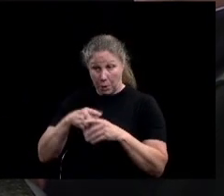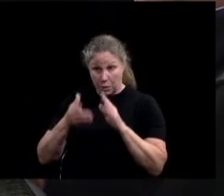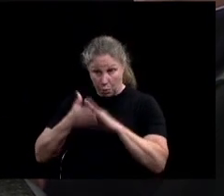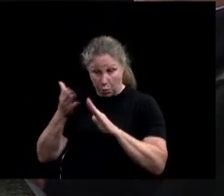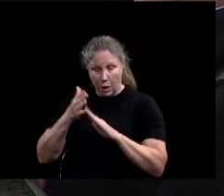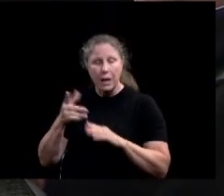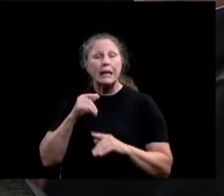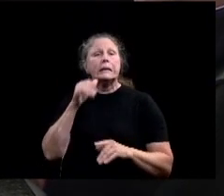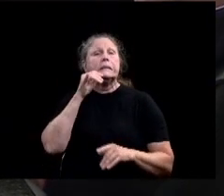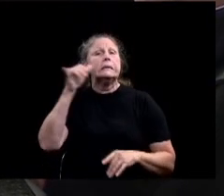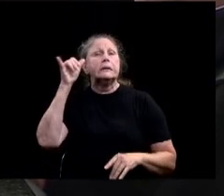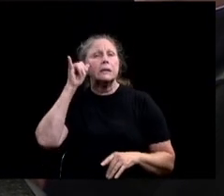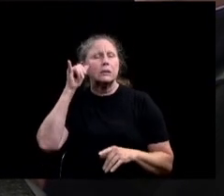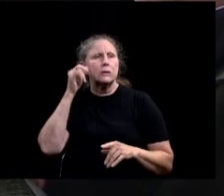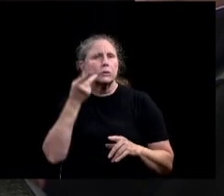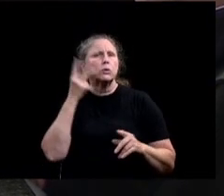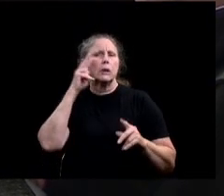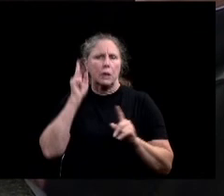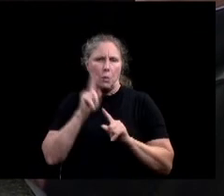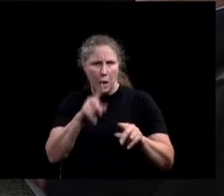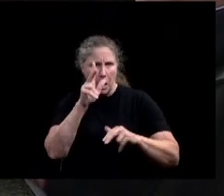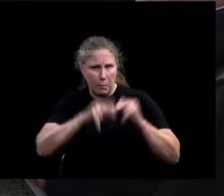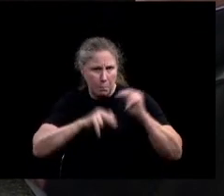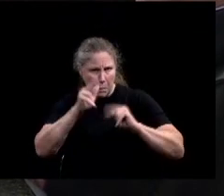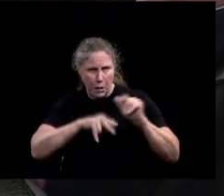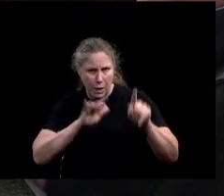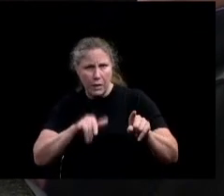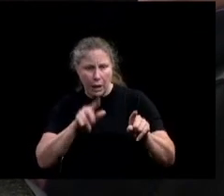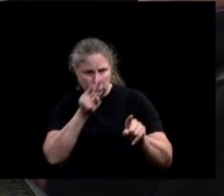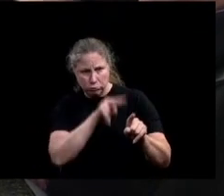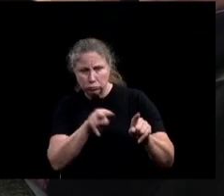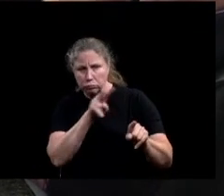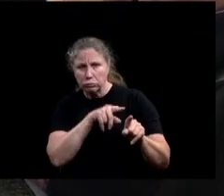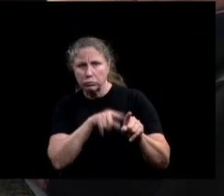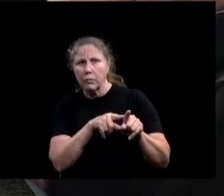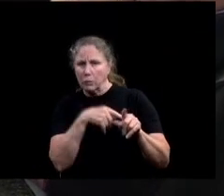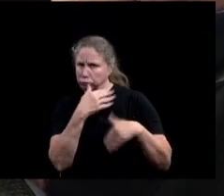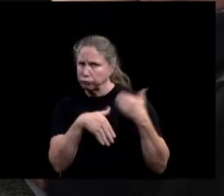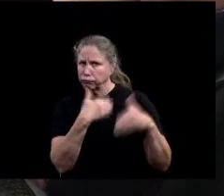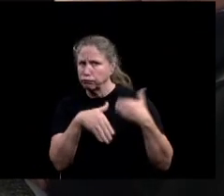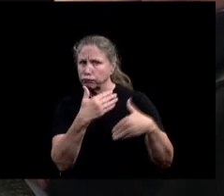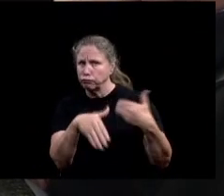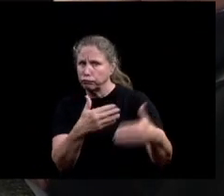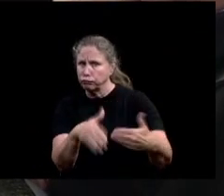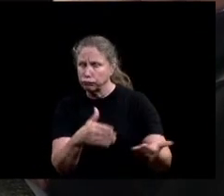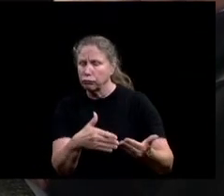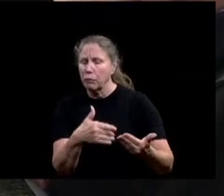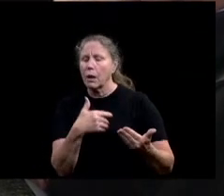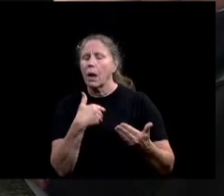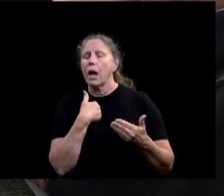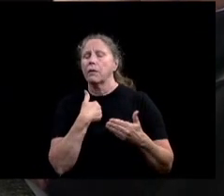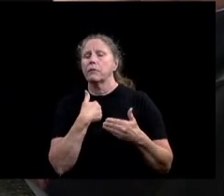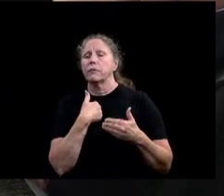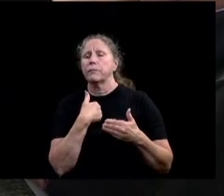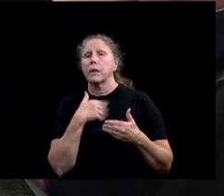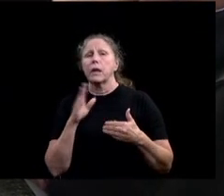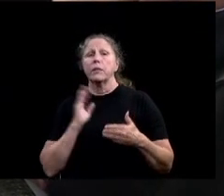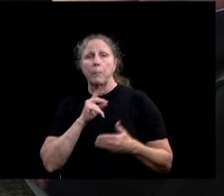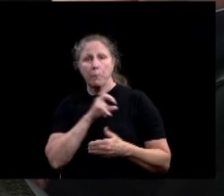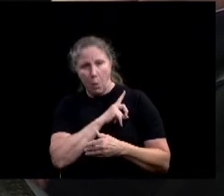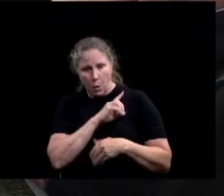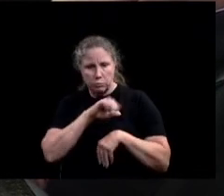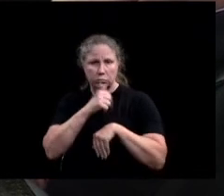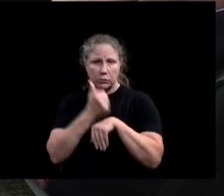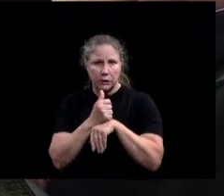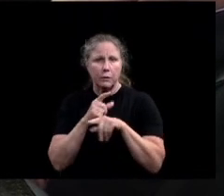at that. And so we're moving along. We have formed the advisory board with Texas DPS and the McLennan County Sheriff's Office so